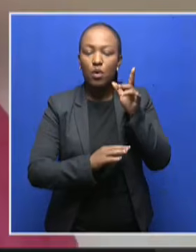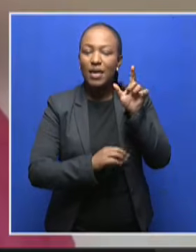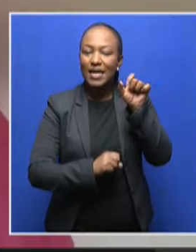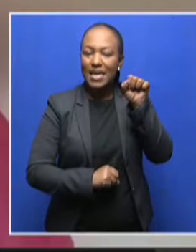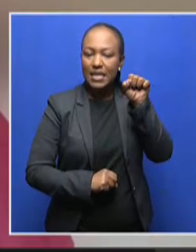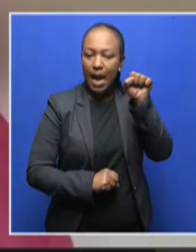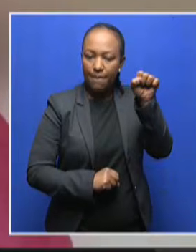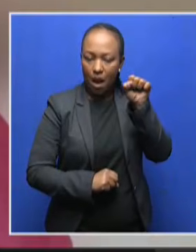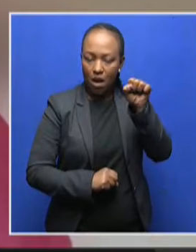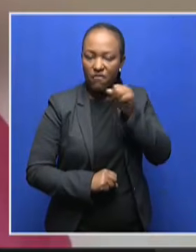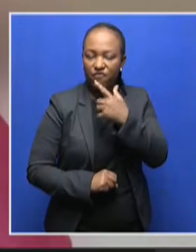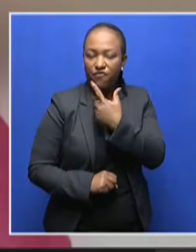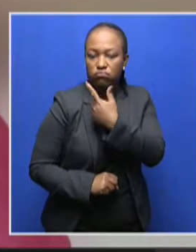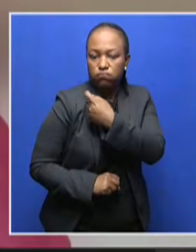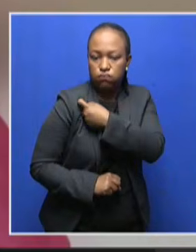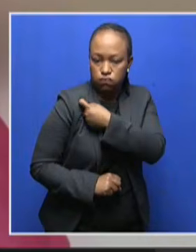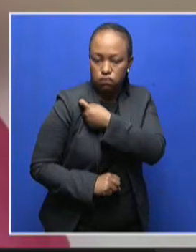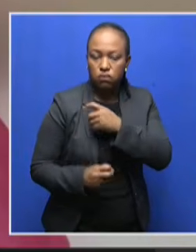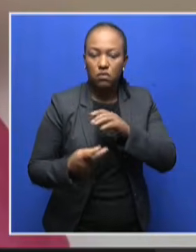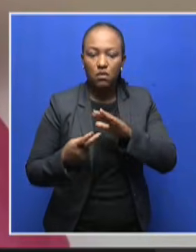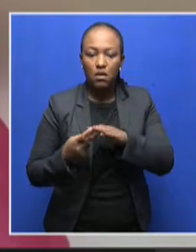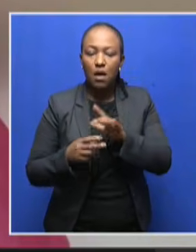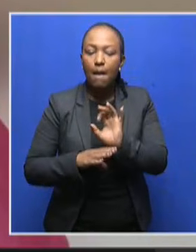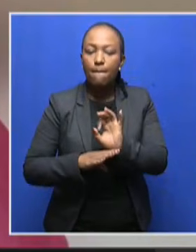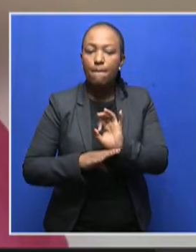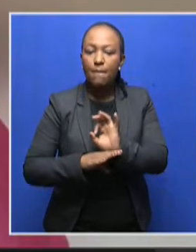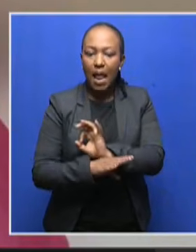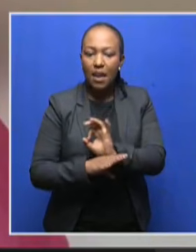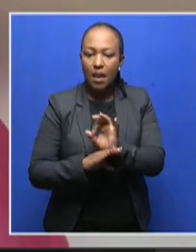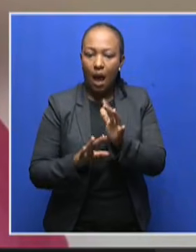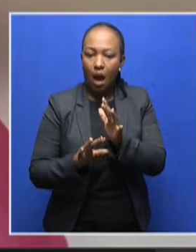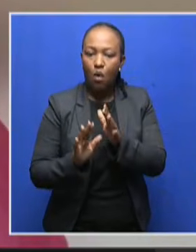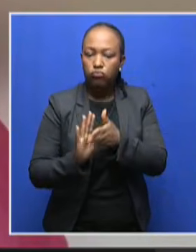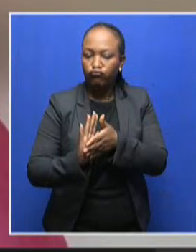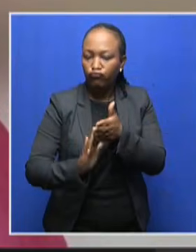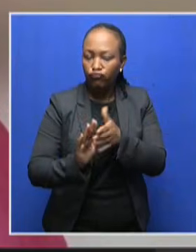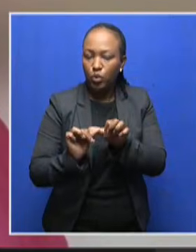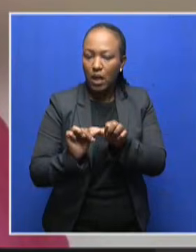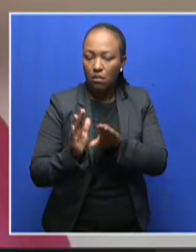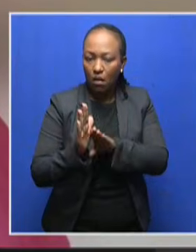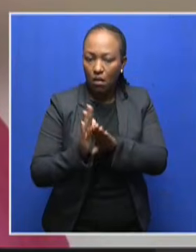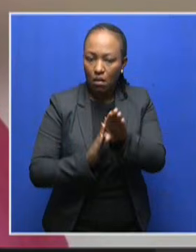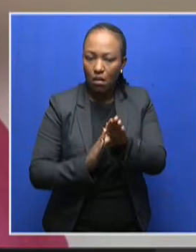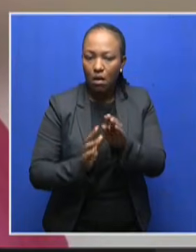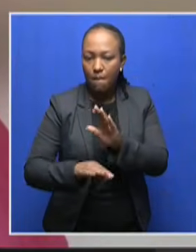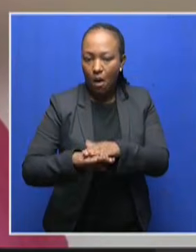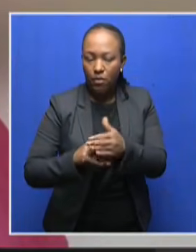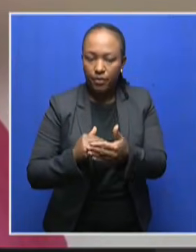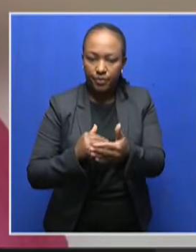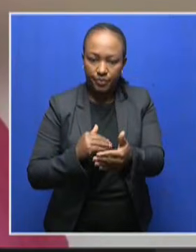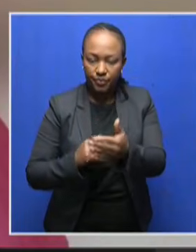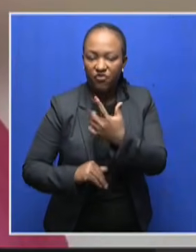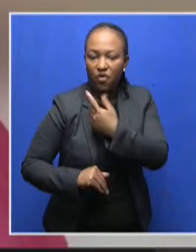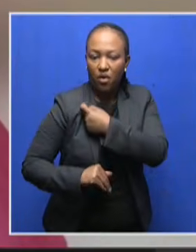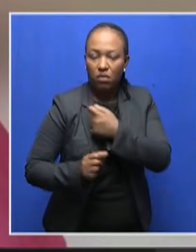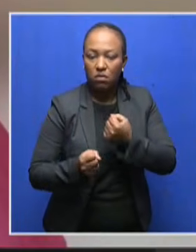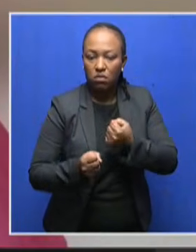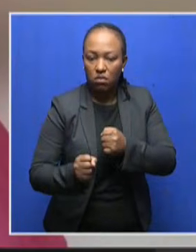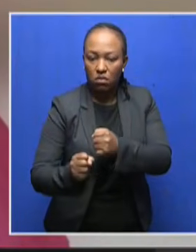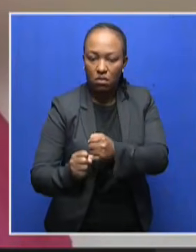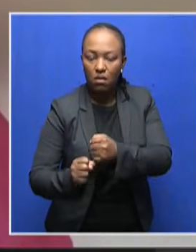it, developing an immunization recovery plan and launching a new national immunization strategy. And we are also undertaking a